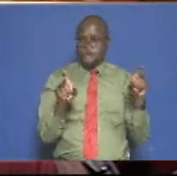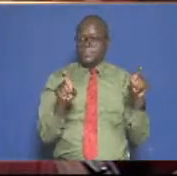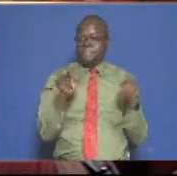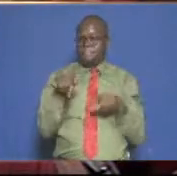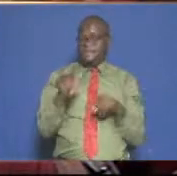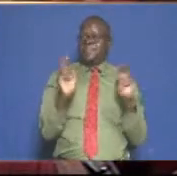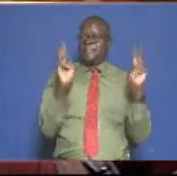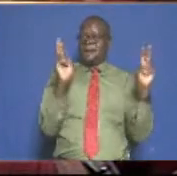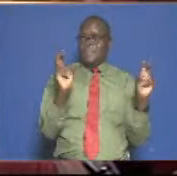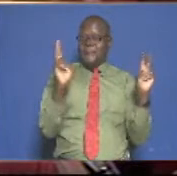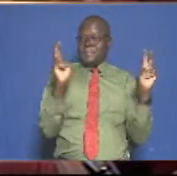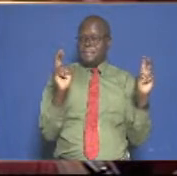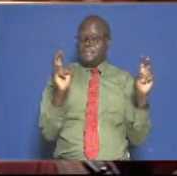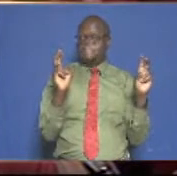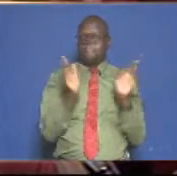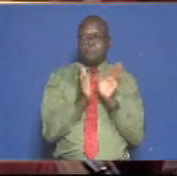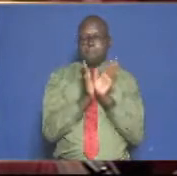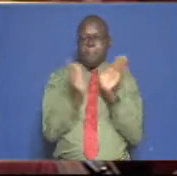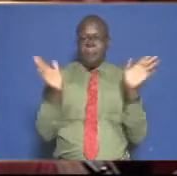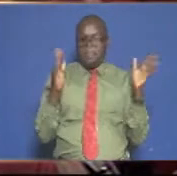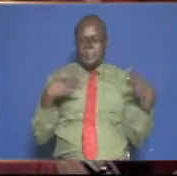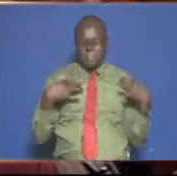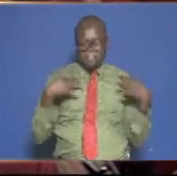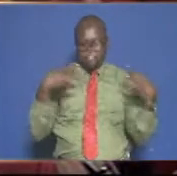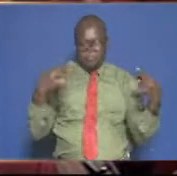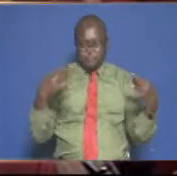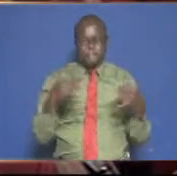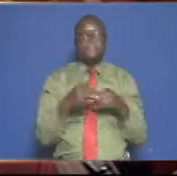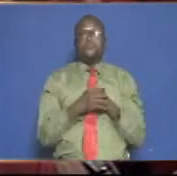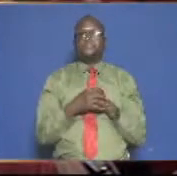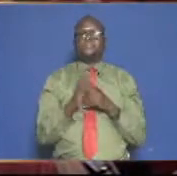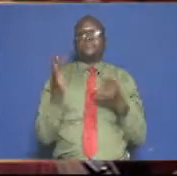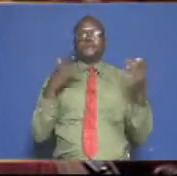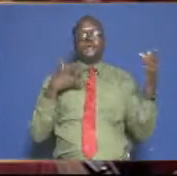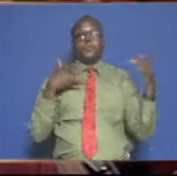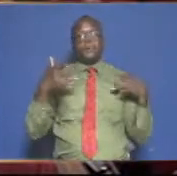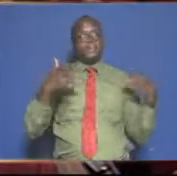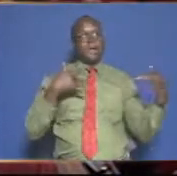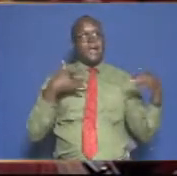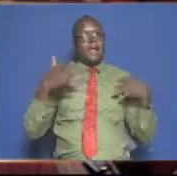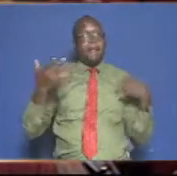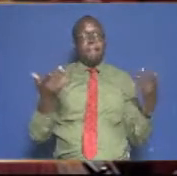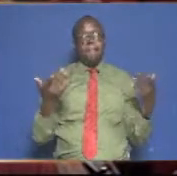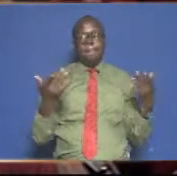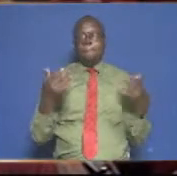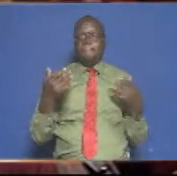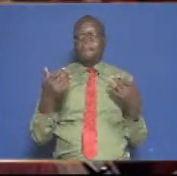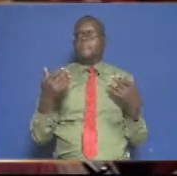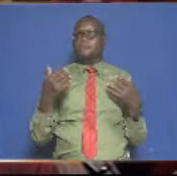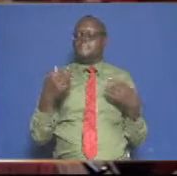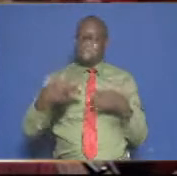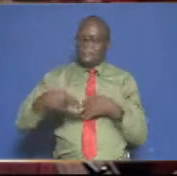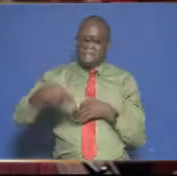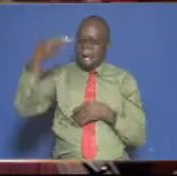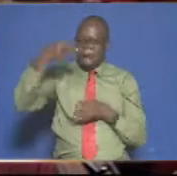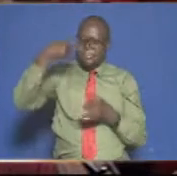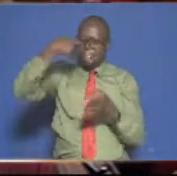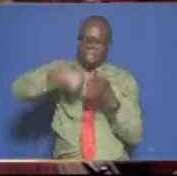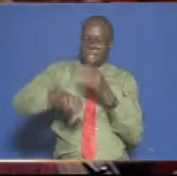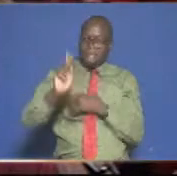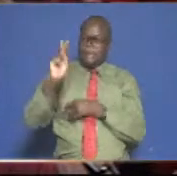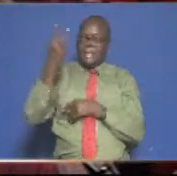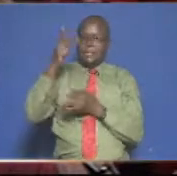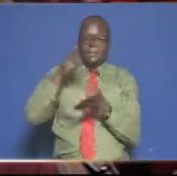matter, Mr. Speaker, is a matter of public interest. Yes. And it concerns the high prices Kenyans pay